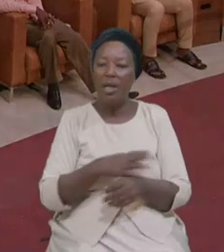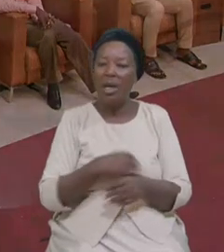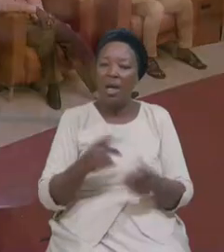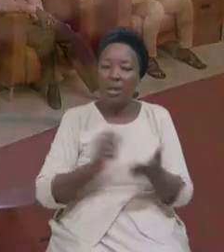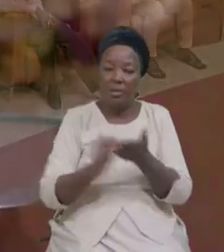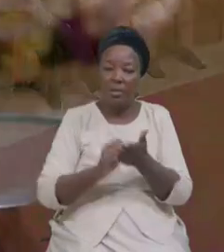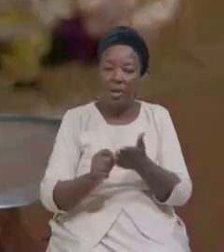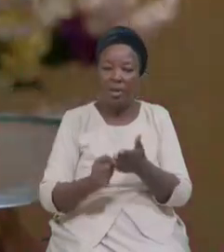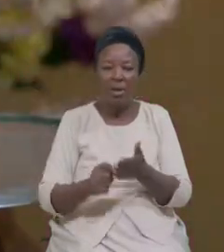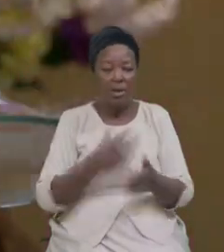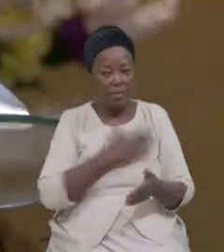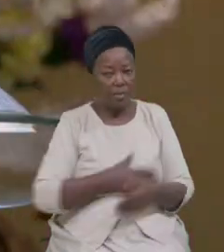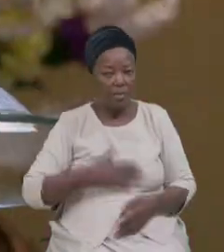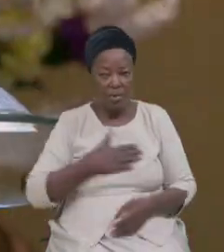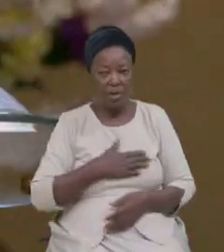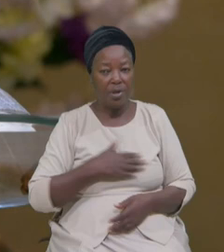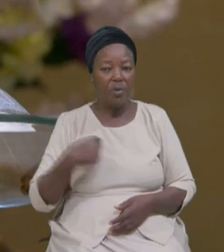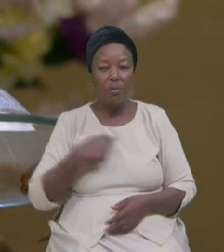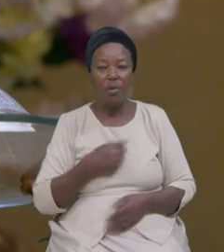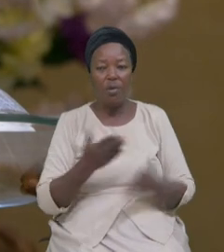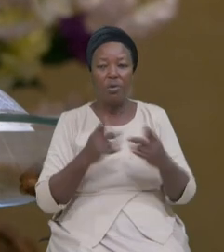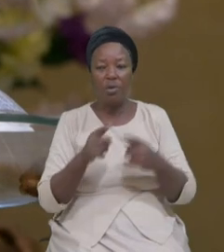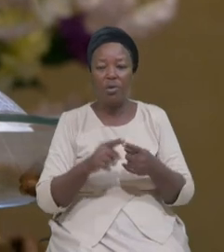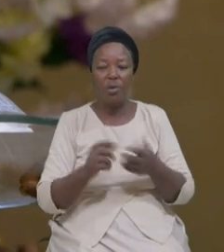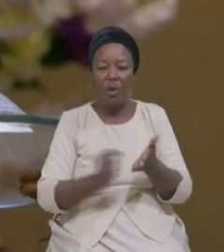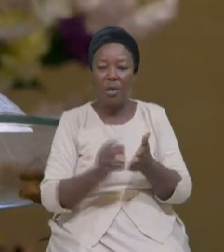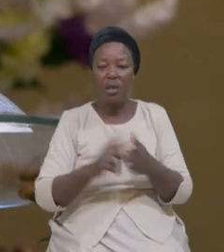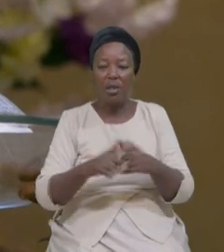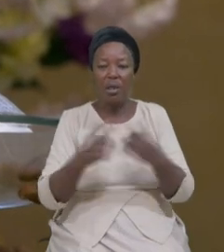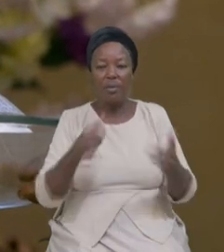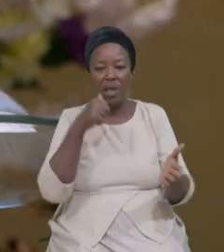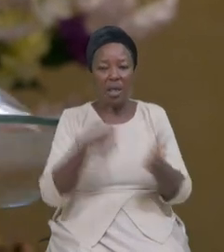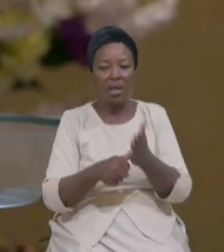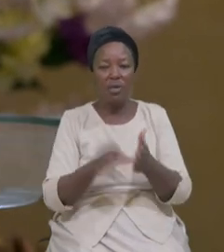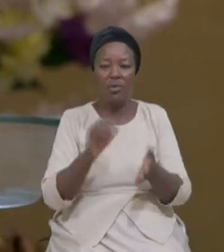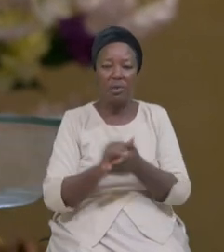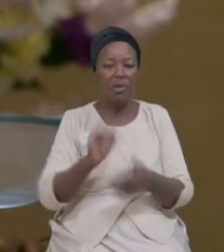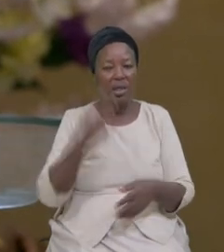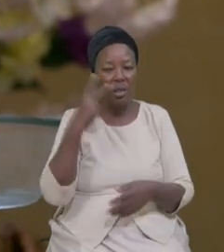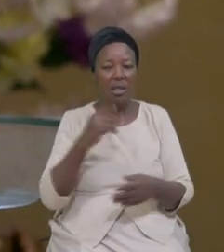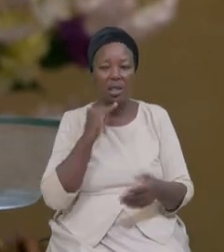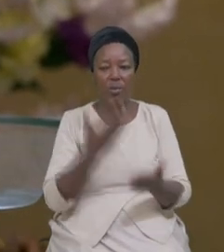preferably, we want you to fill them in capital letters, very legibly.